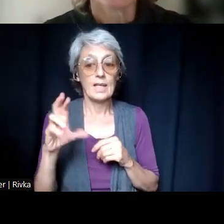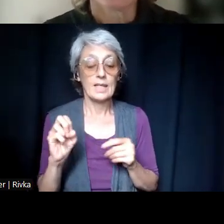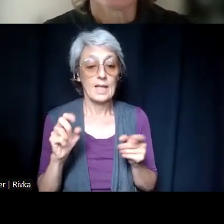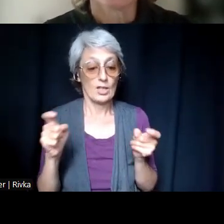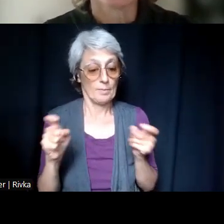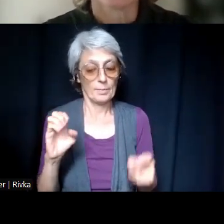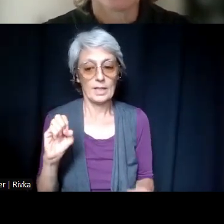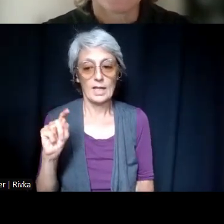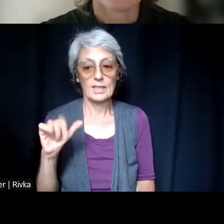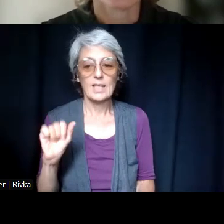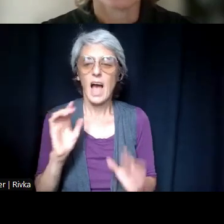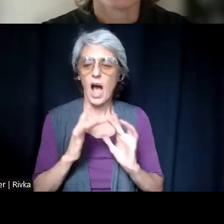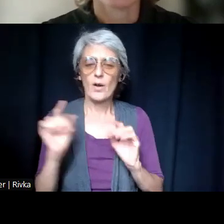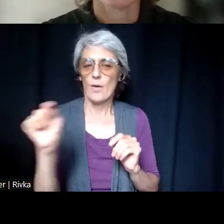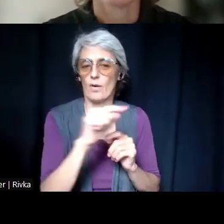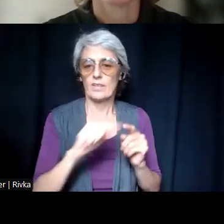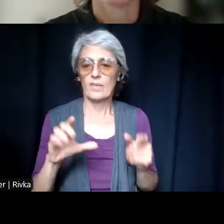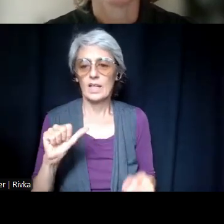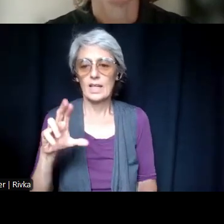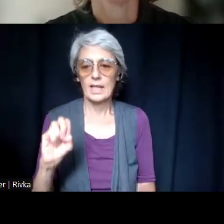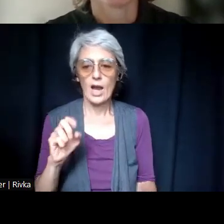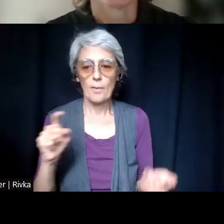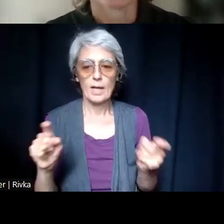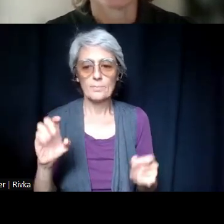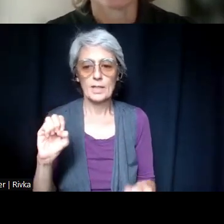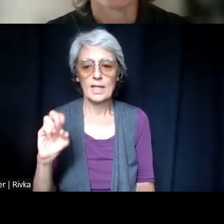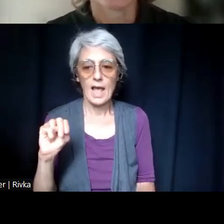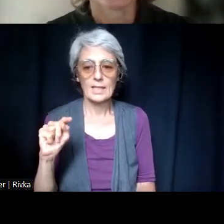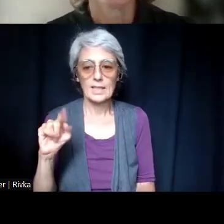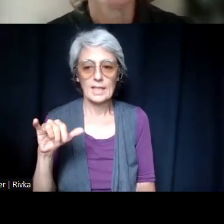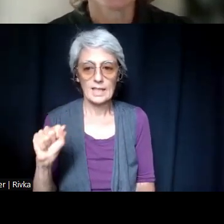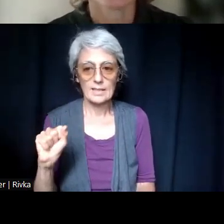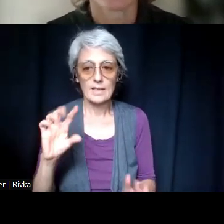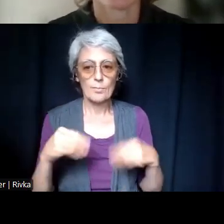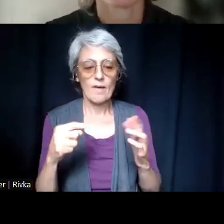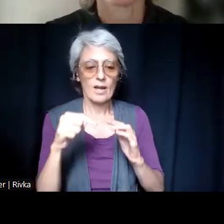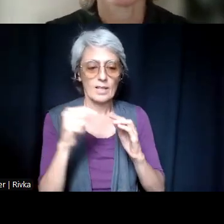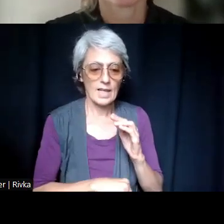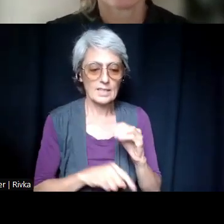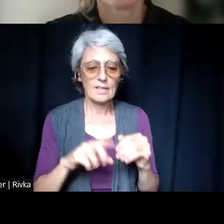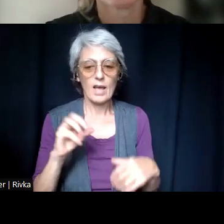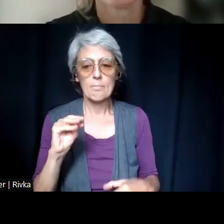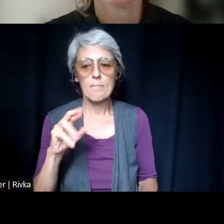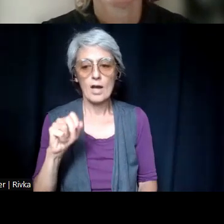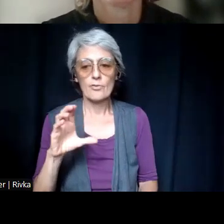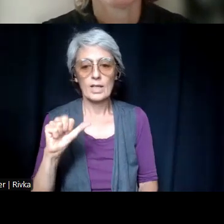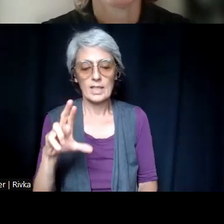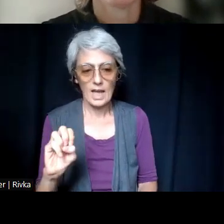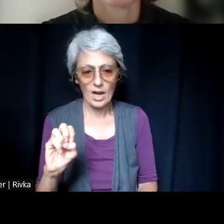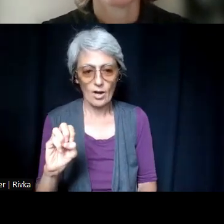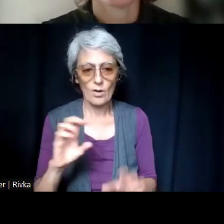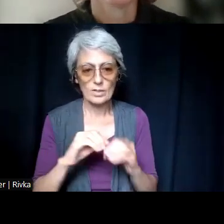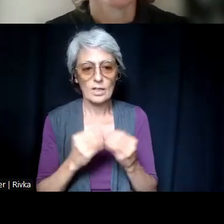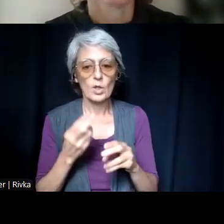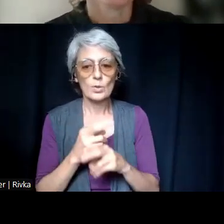of care management entities provides our intensive and moderate care coordination using the high fidelity wraparound. They